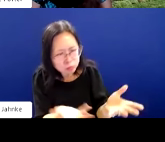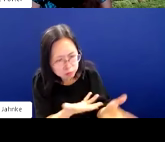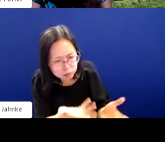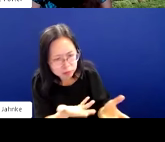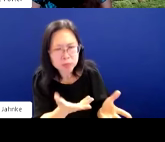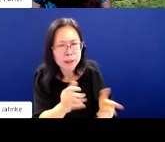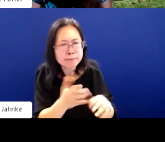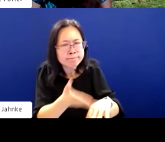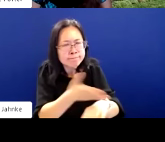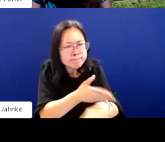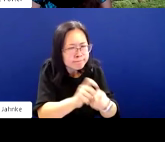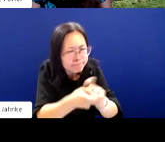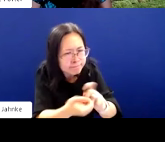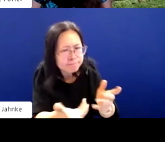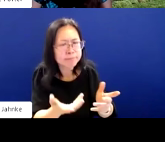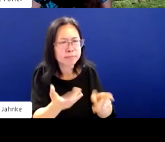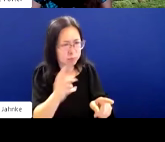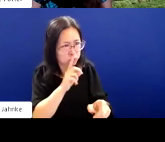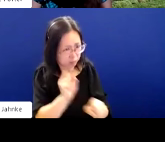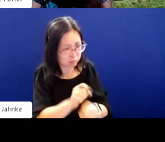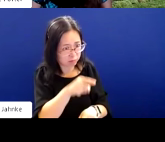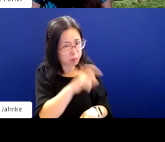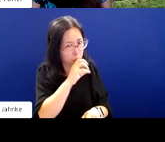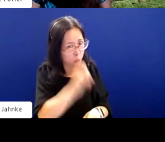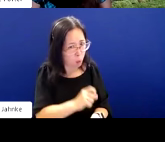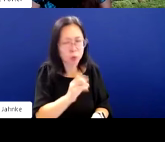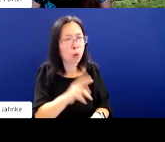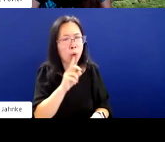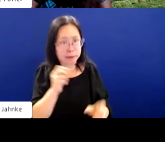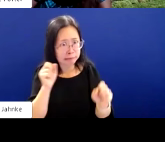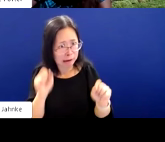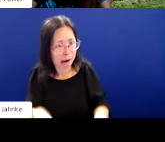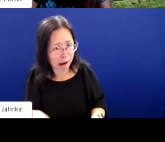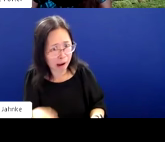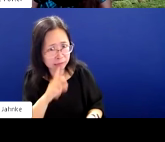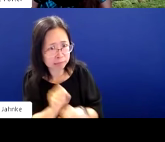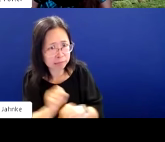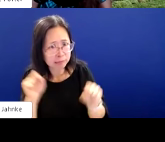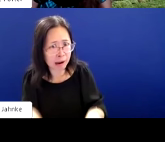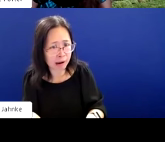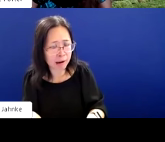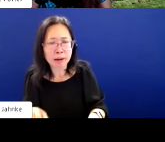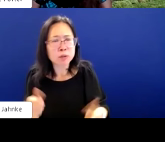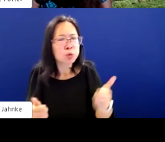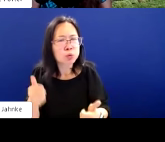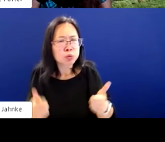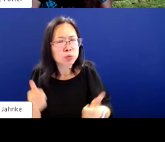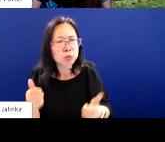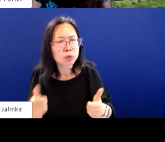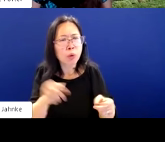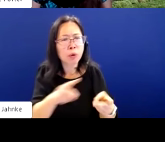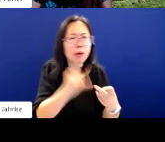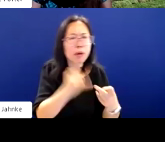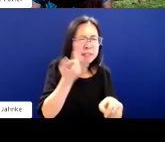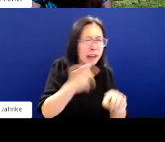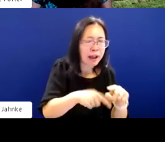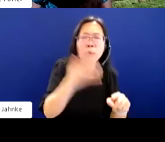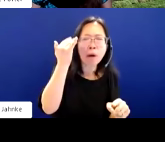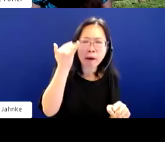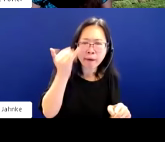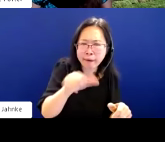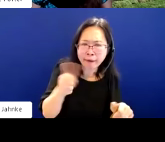is it because they're too old, or can they actually do it? Or is it that they can't do it because of some other reason? And then are